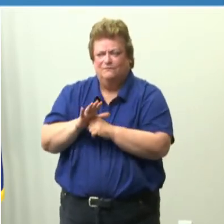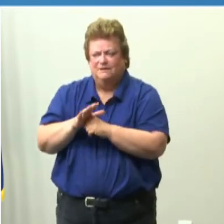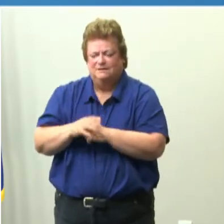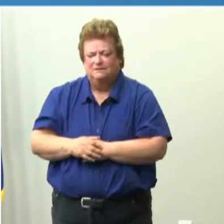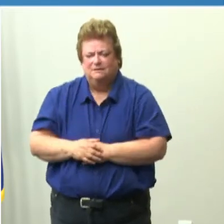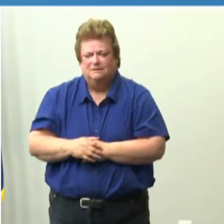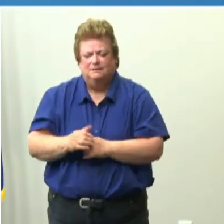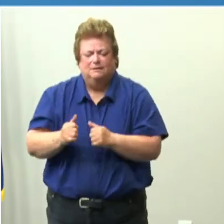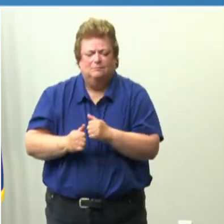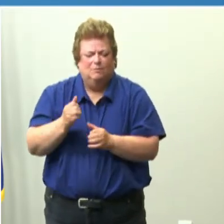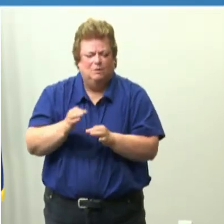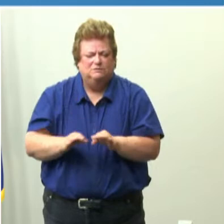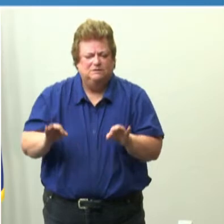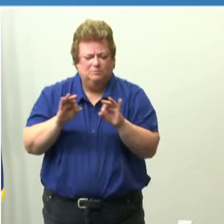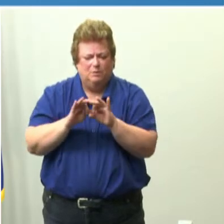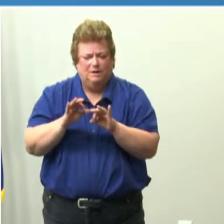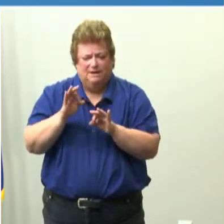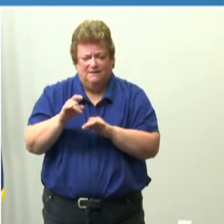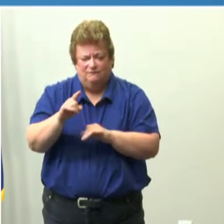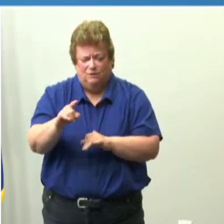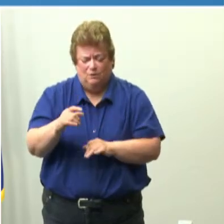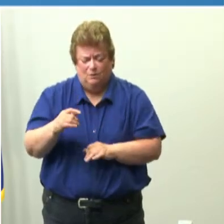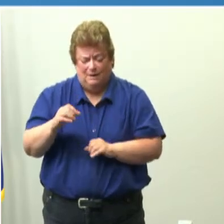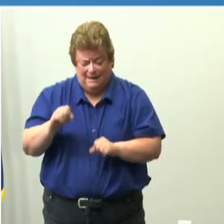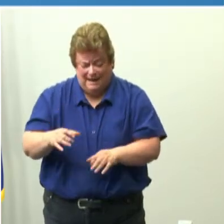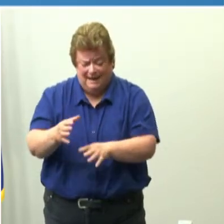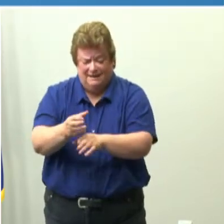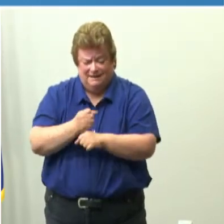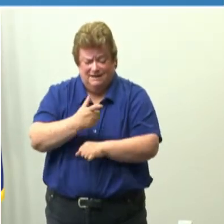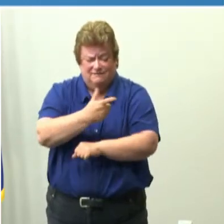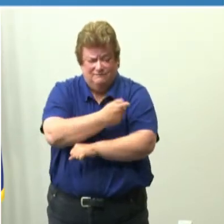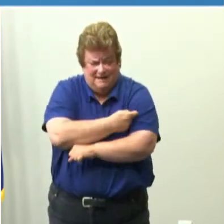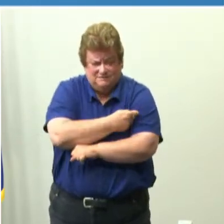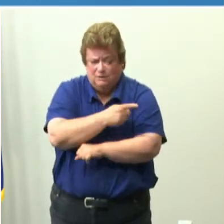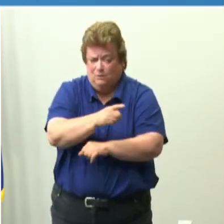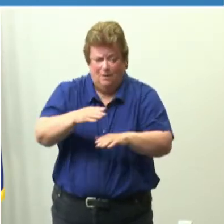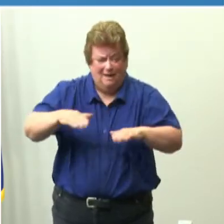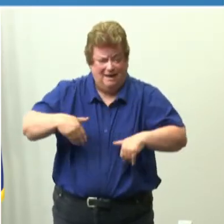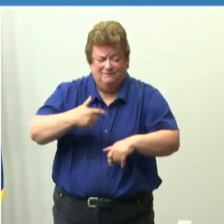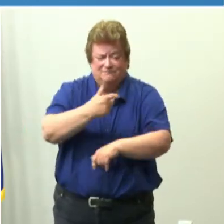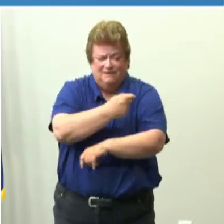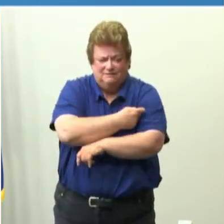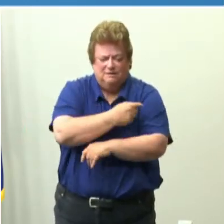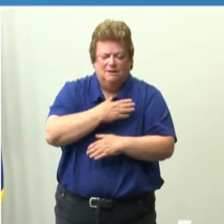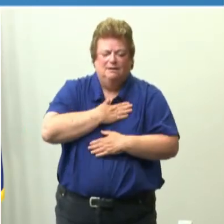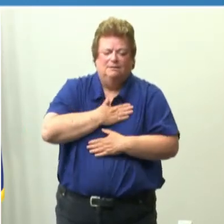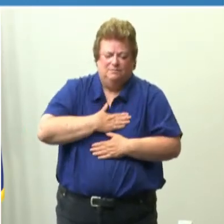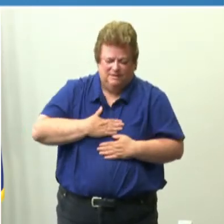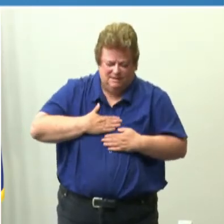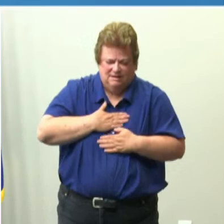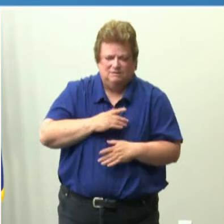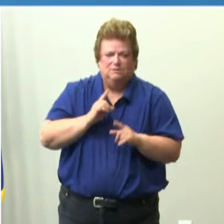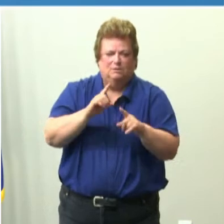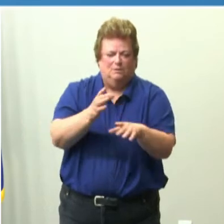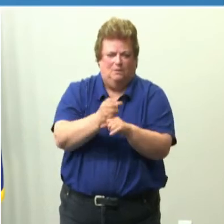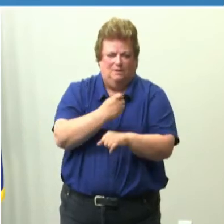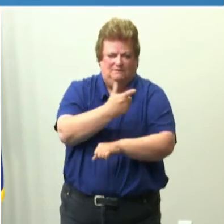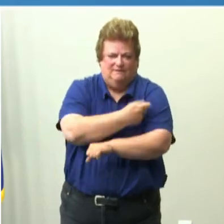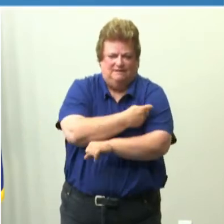Most importantly, if you are eligible for the vaccine and have not yet received it, please get vaccinated